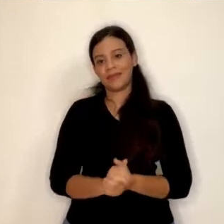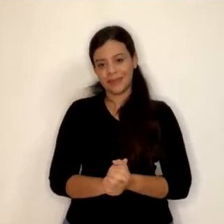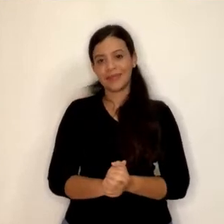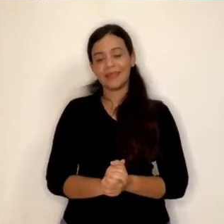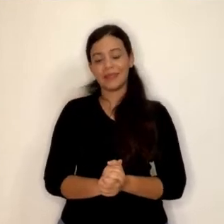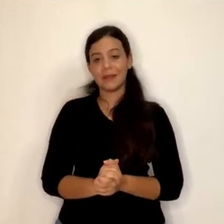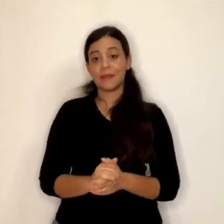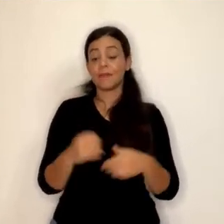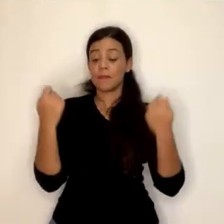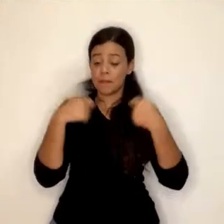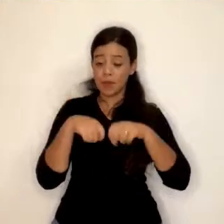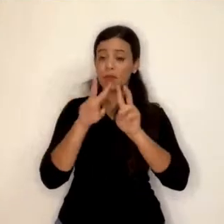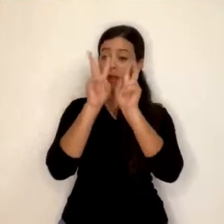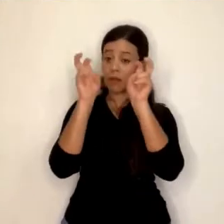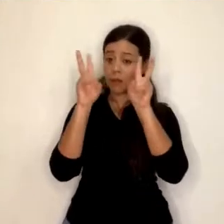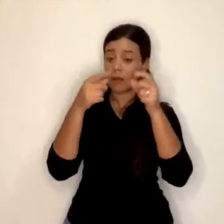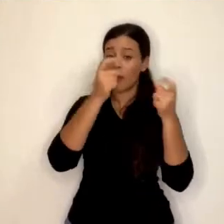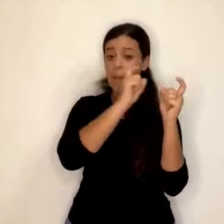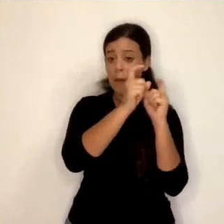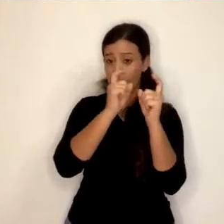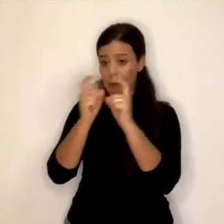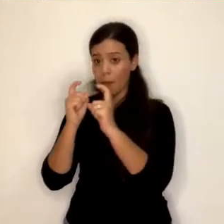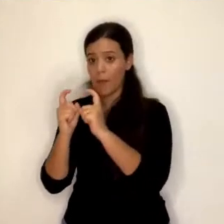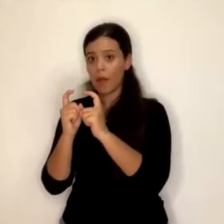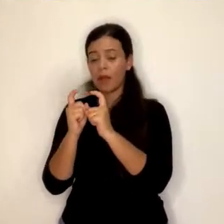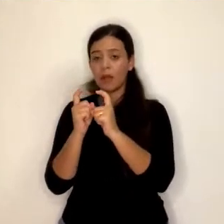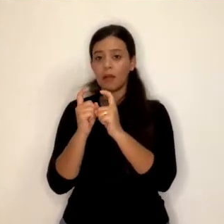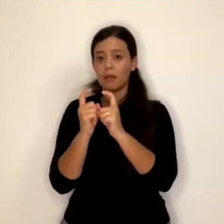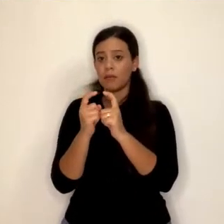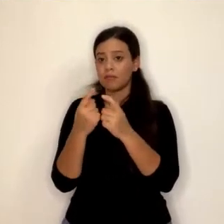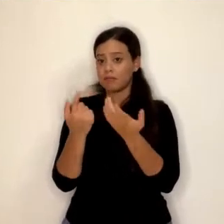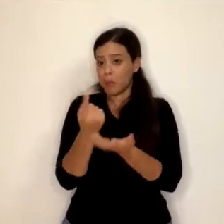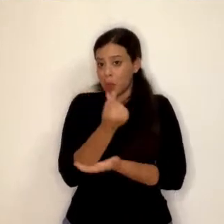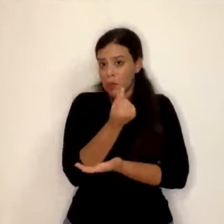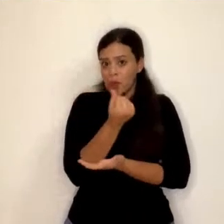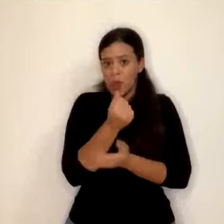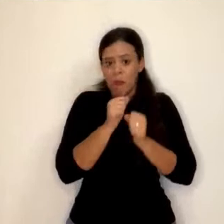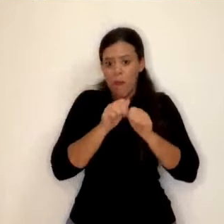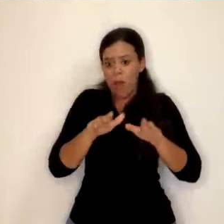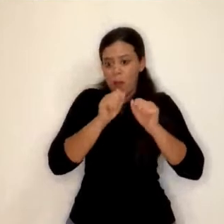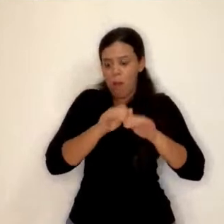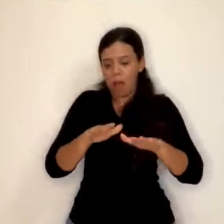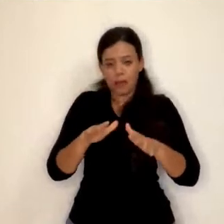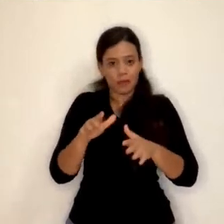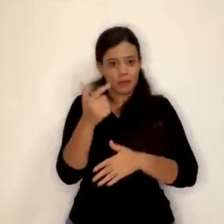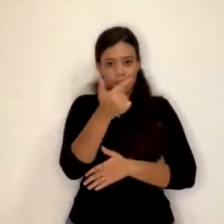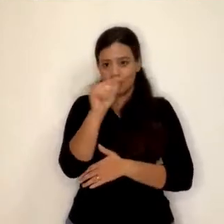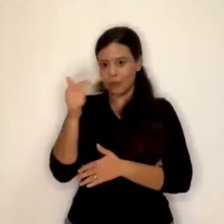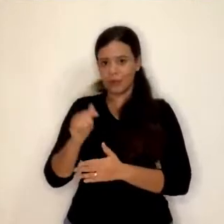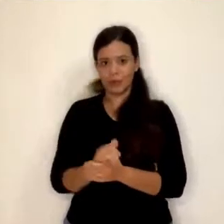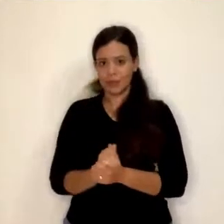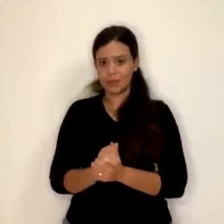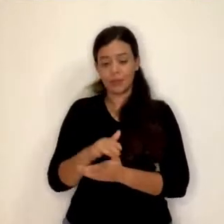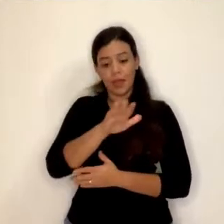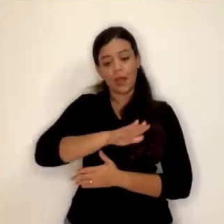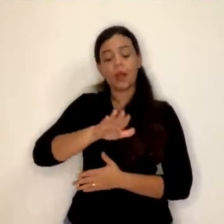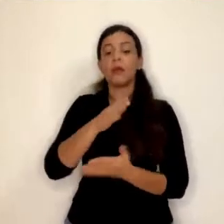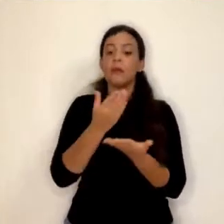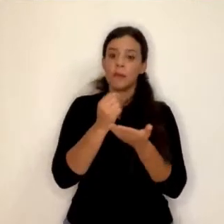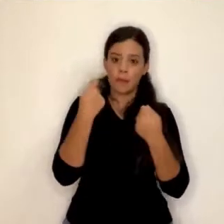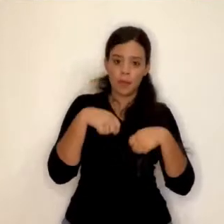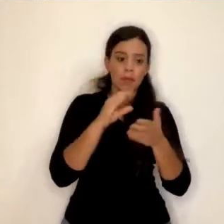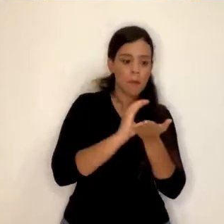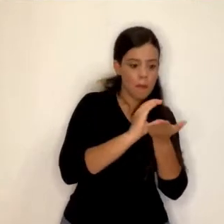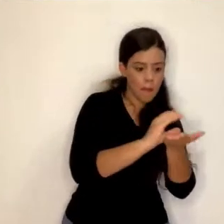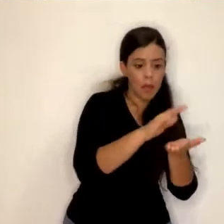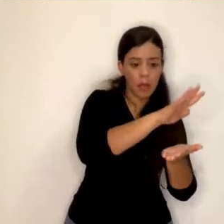that is geared towards specific issues. For what he wants to spend, there's